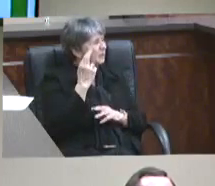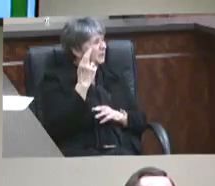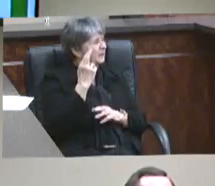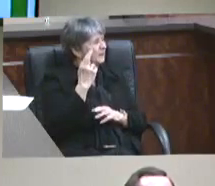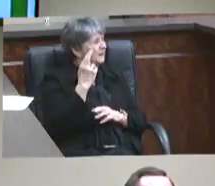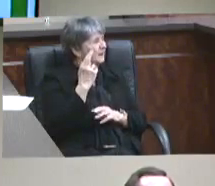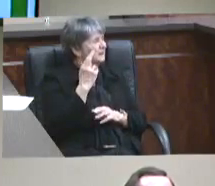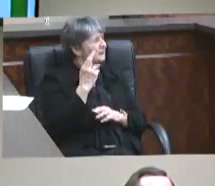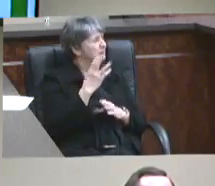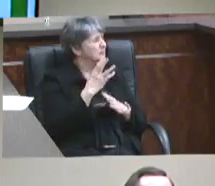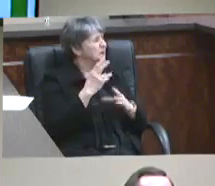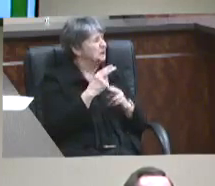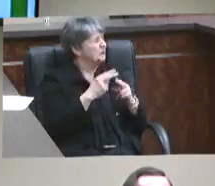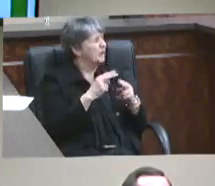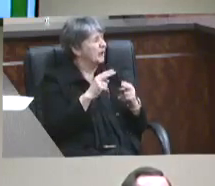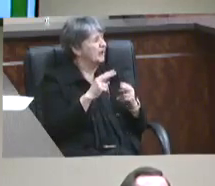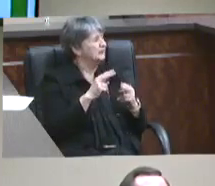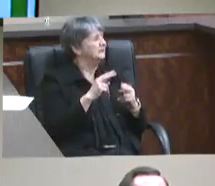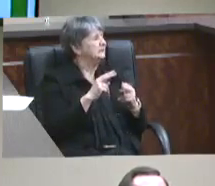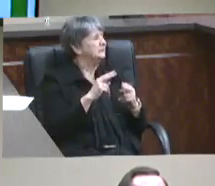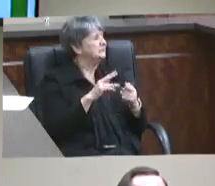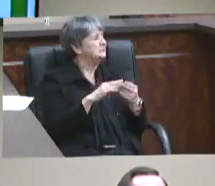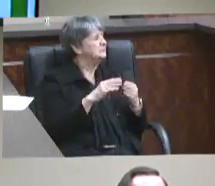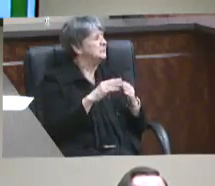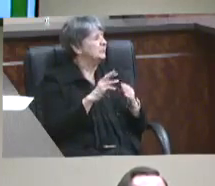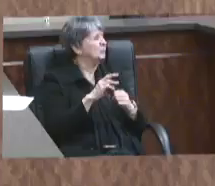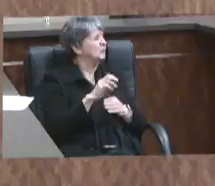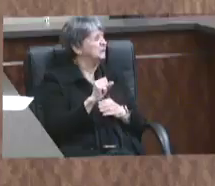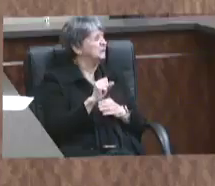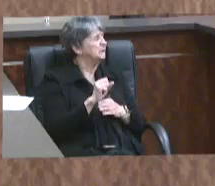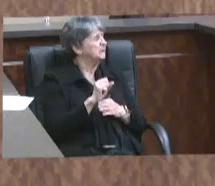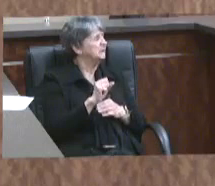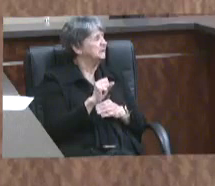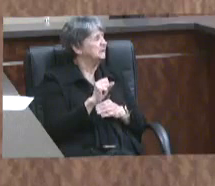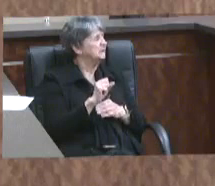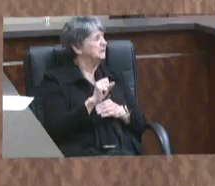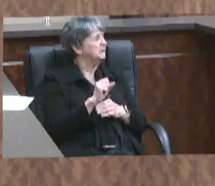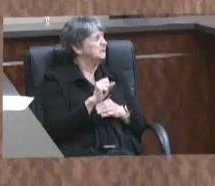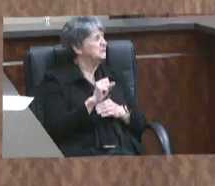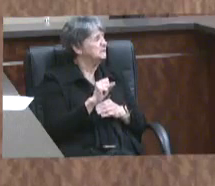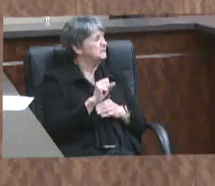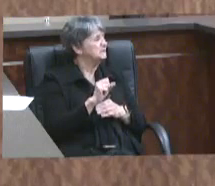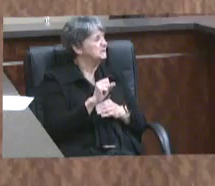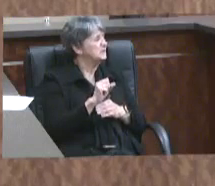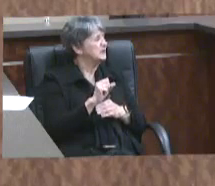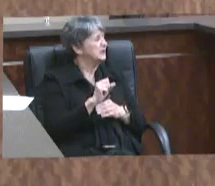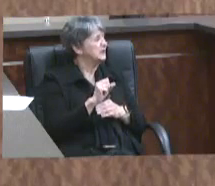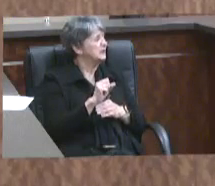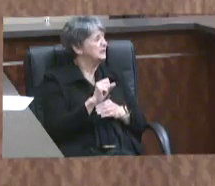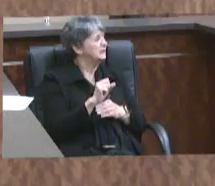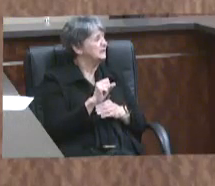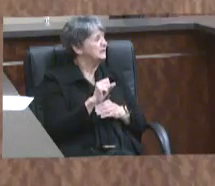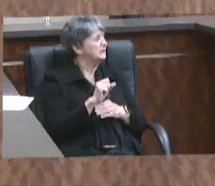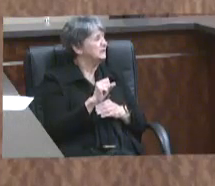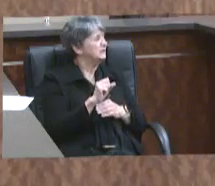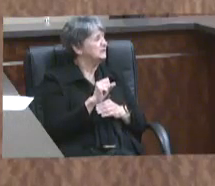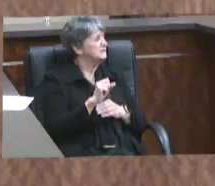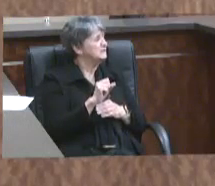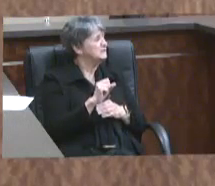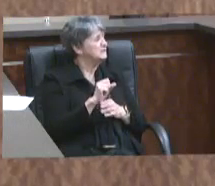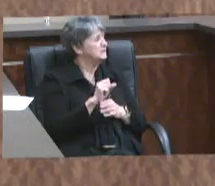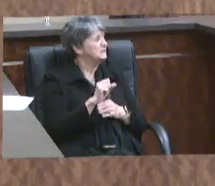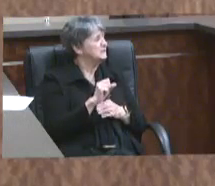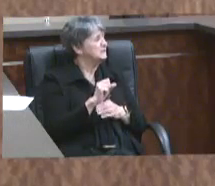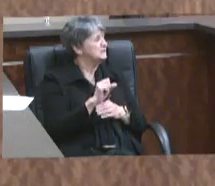work. I know Chief Moore, and abruptly he was leaving for Rochester. I asked